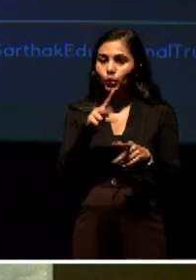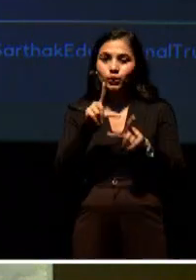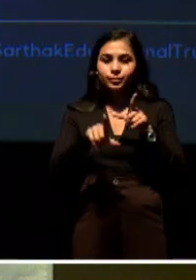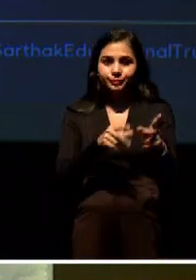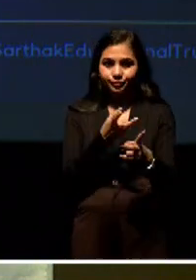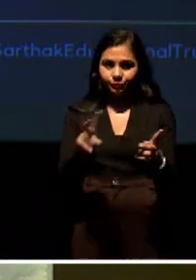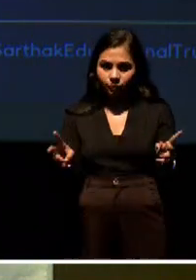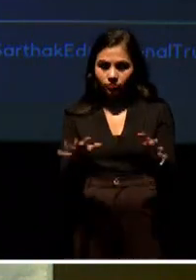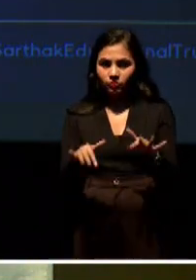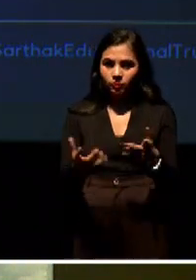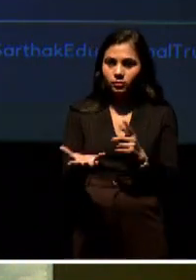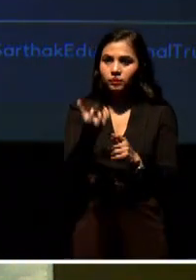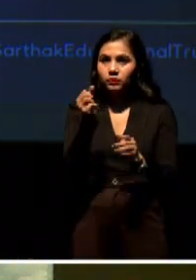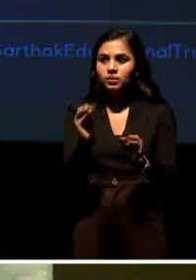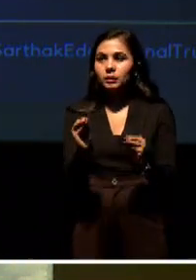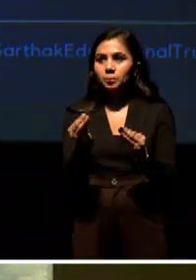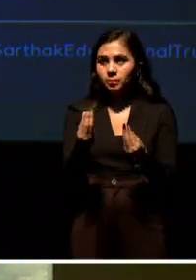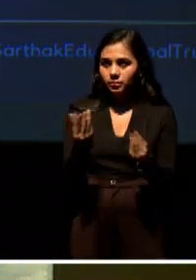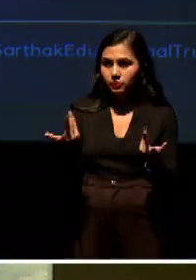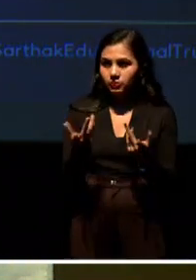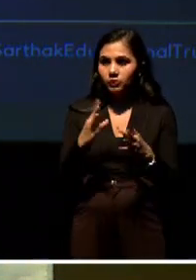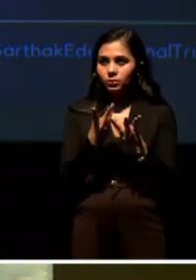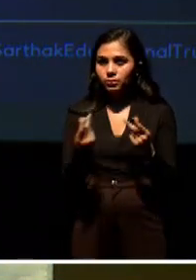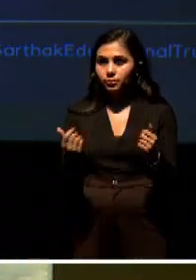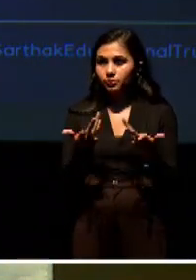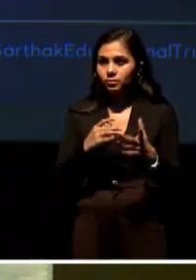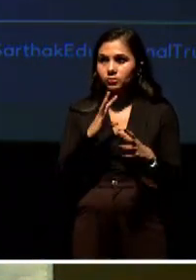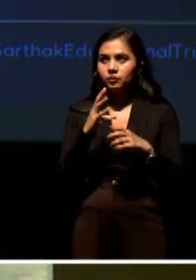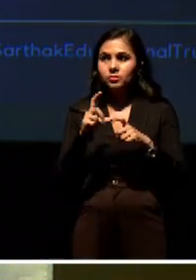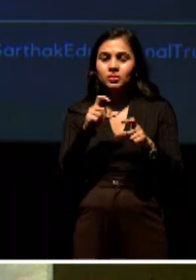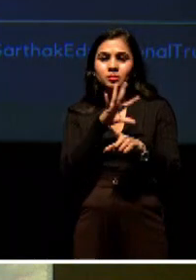sides and find out what are the best solution. On the cultural side,